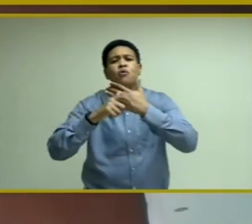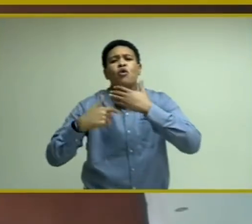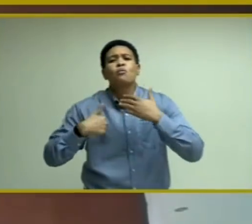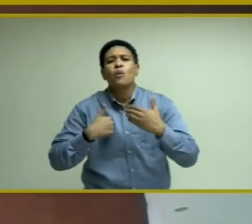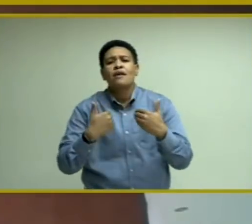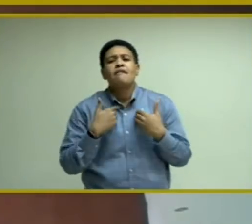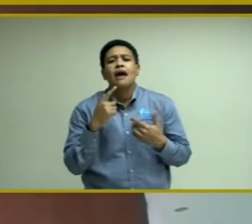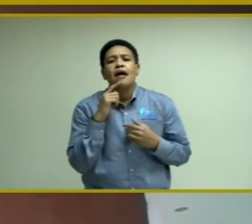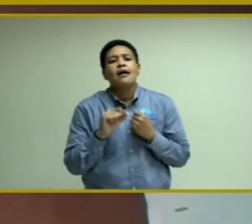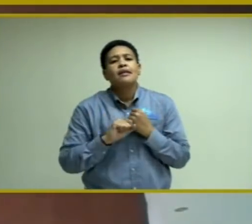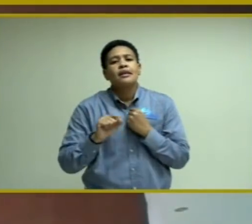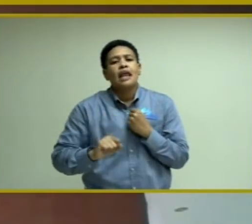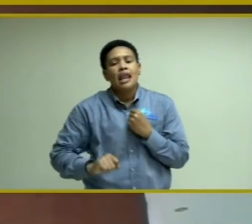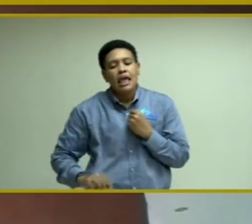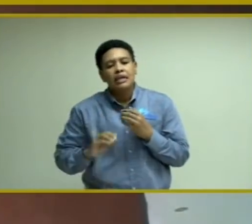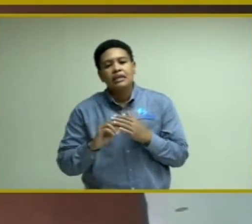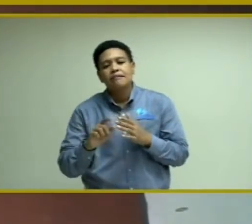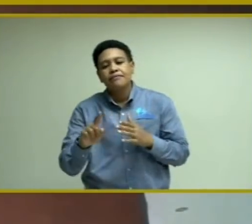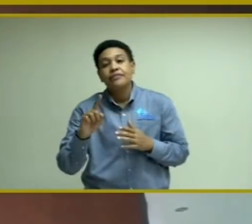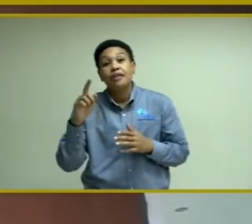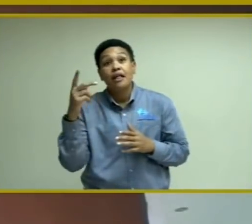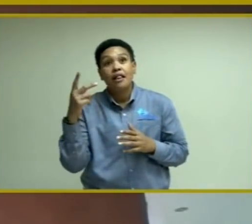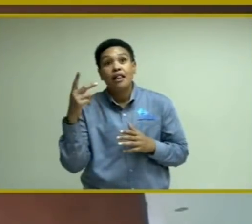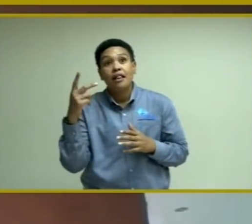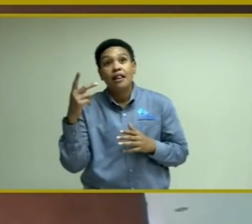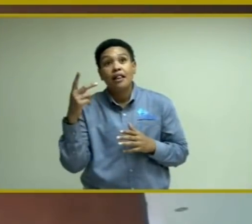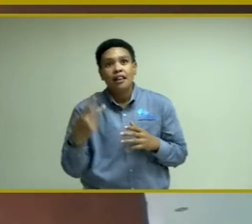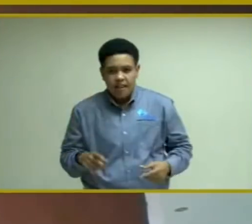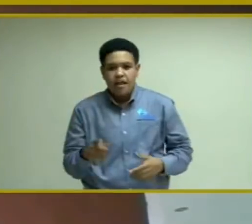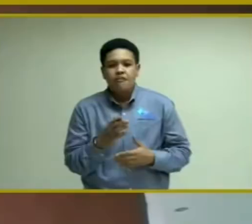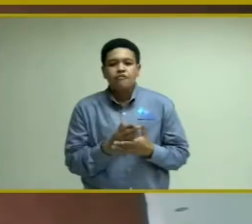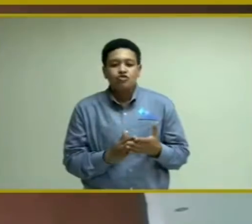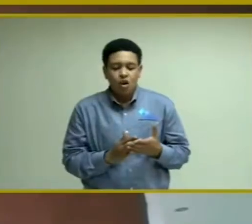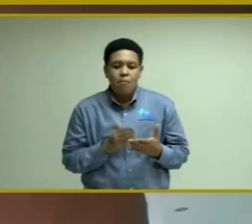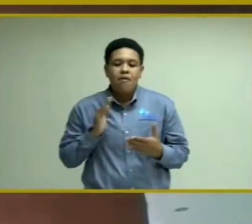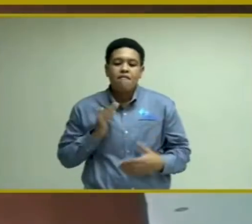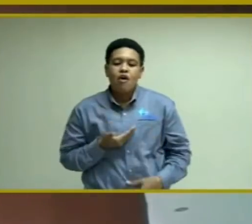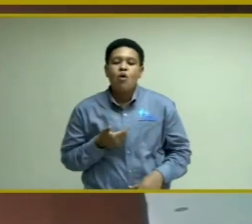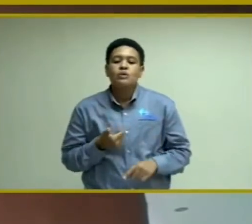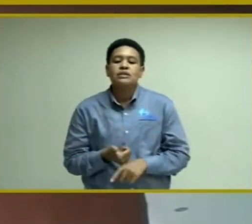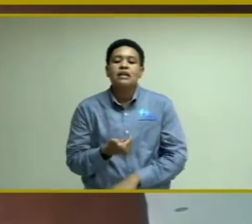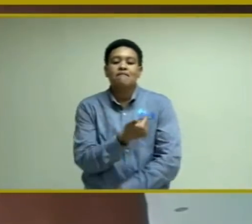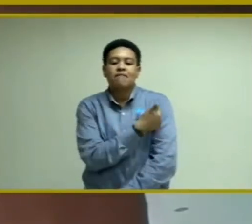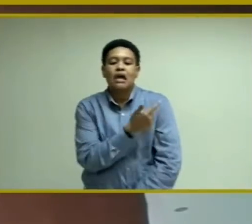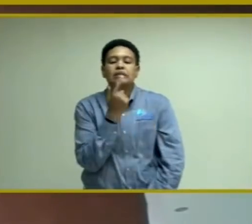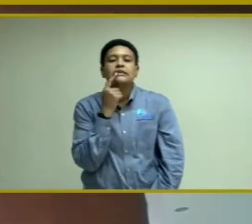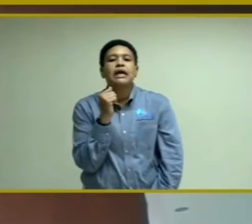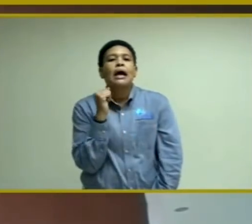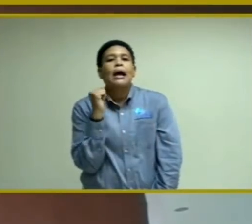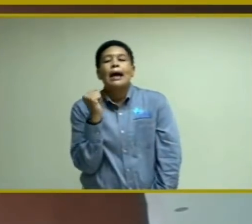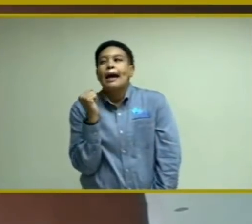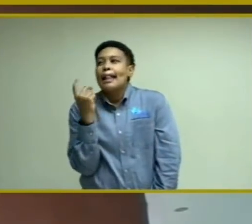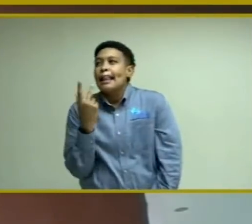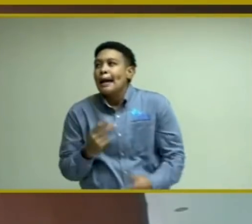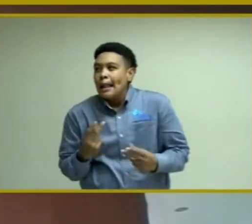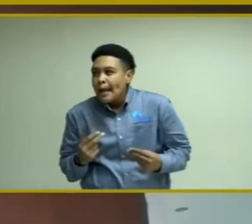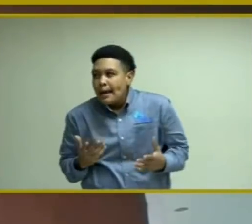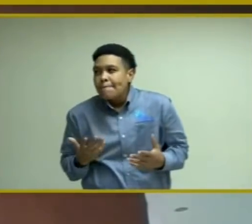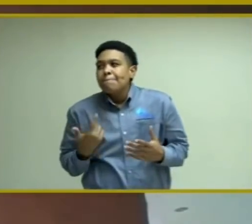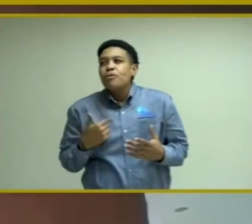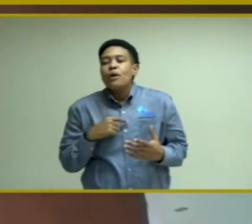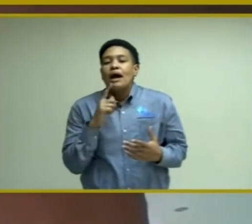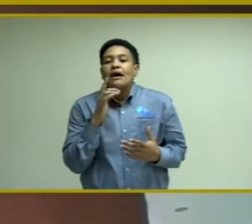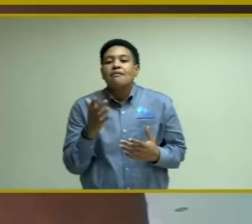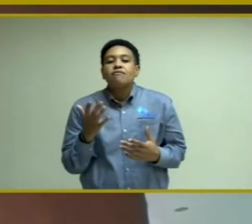had delays in the arrival of some of our vaccines. We had a